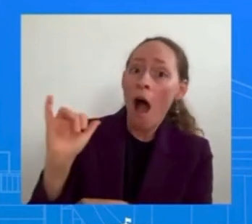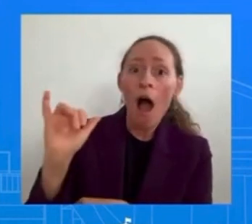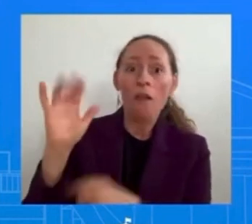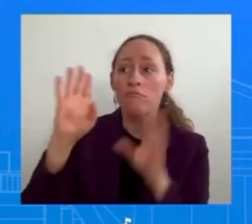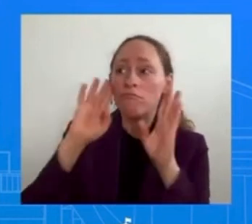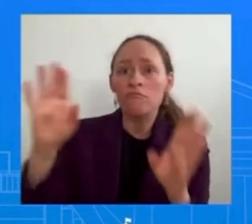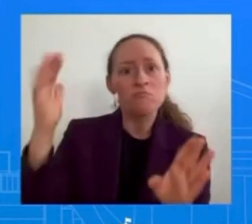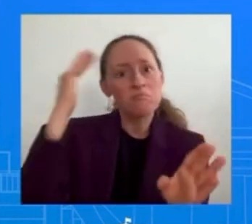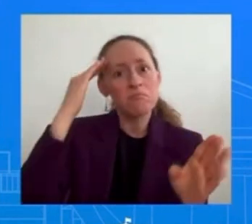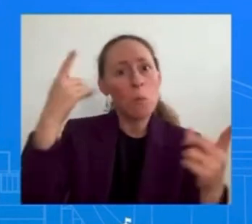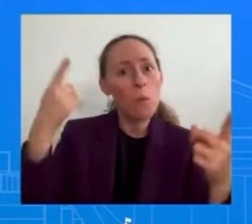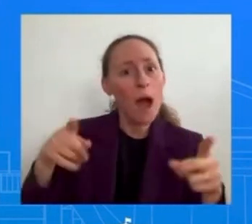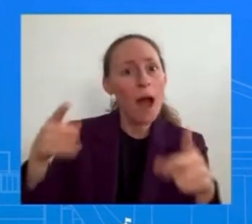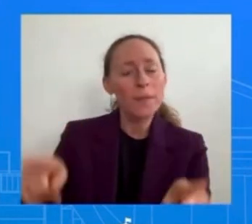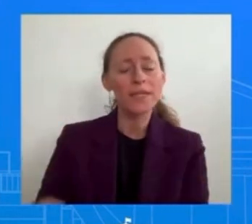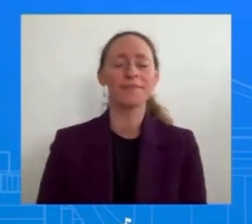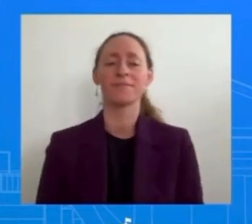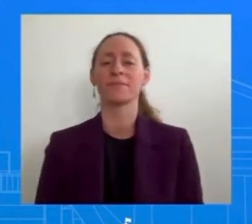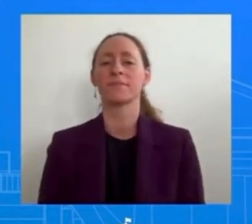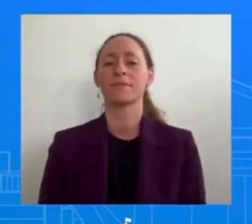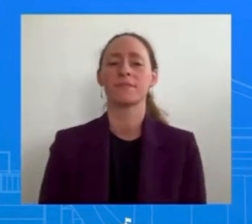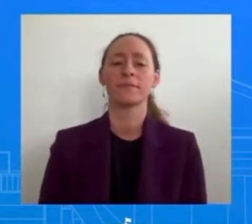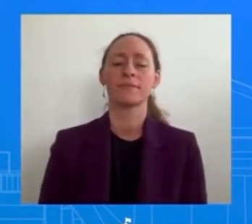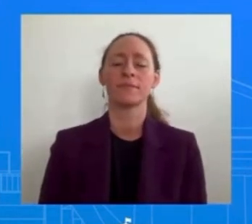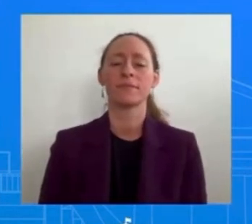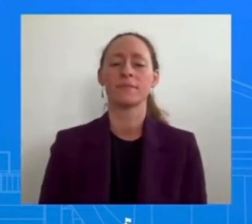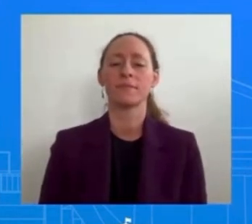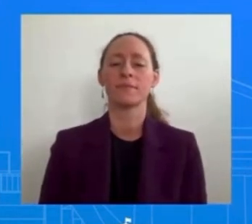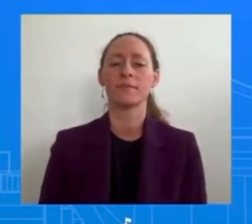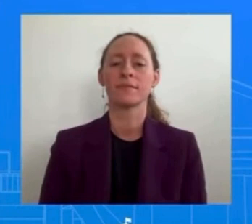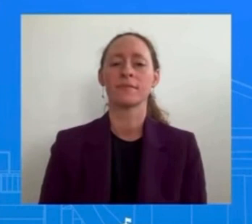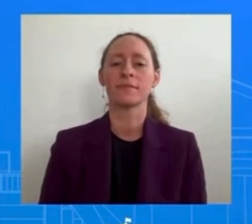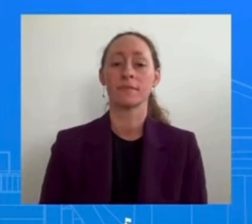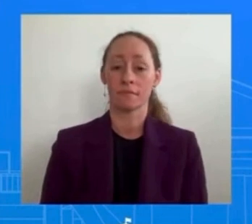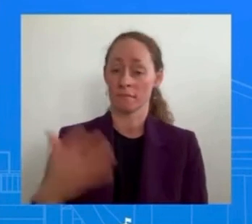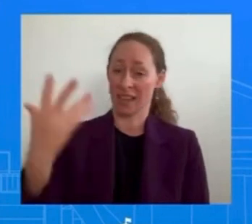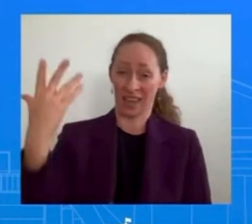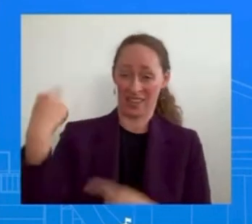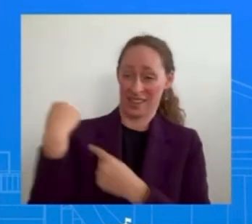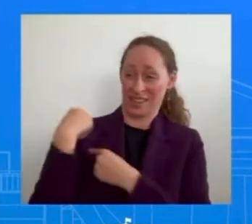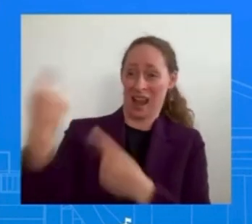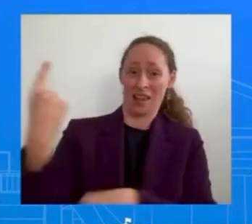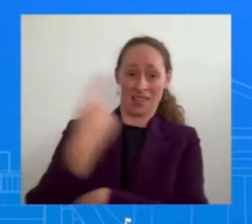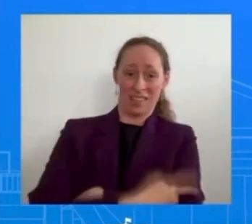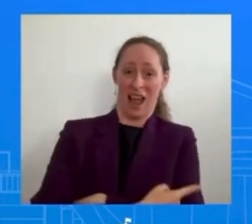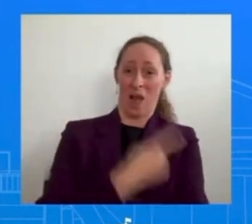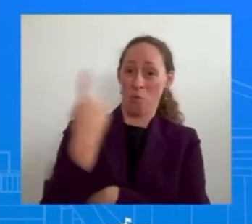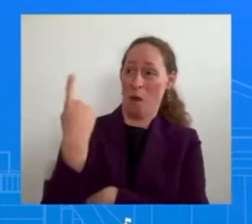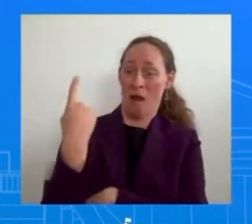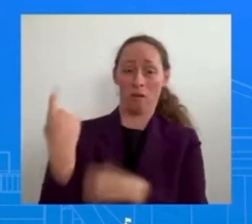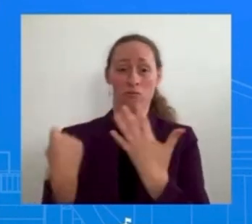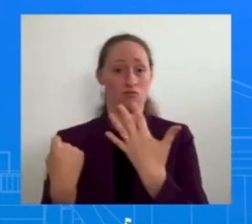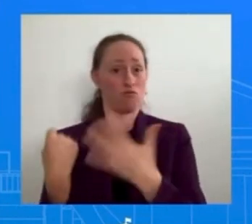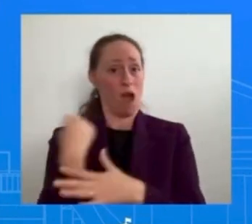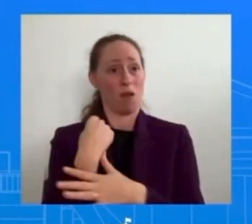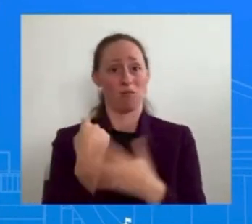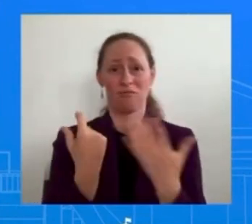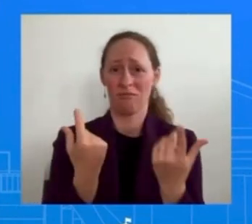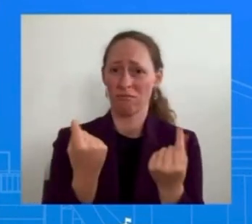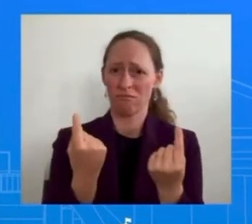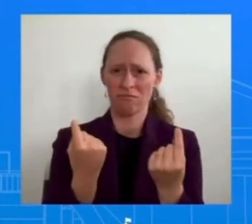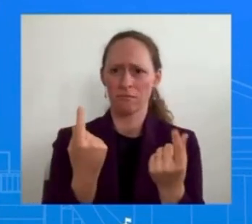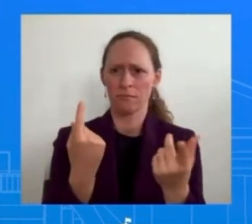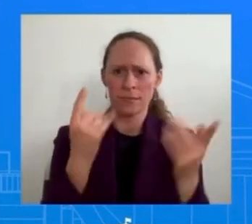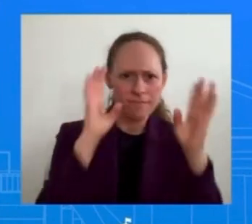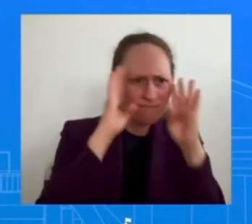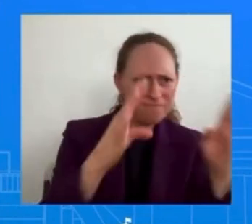day one, President Biden has made strengthening alliances and partnerships a priority. And so Friday's summit at Camp David is a historic milestone in